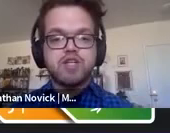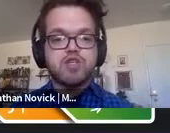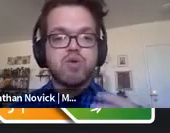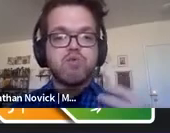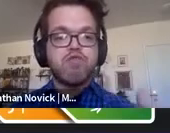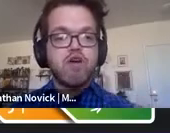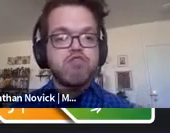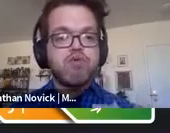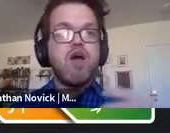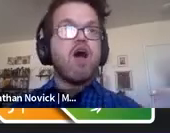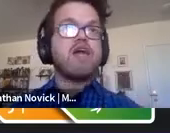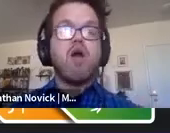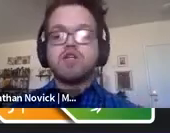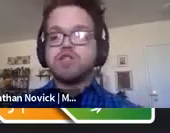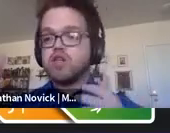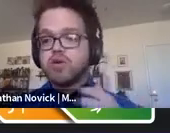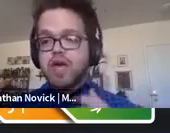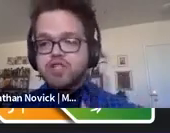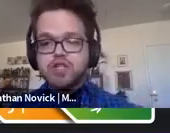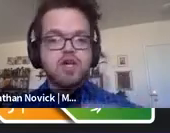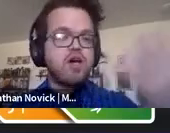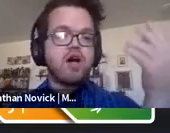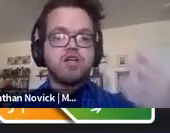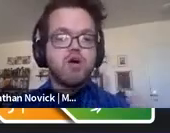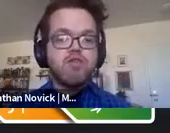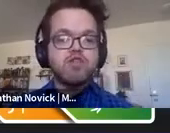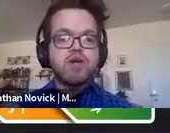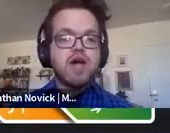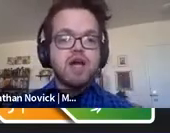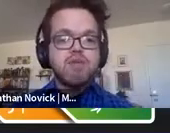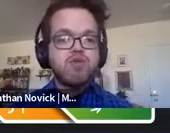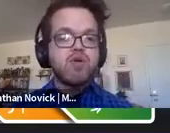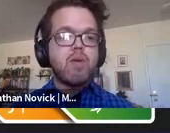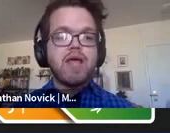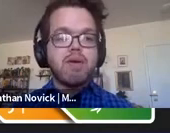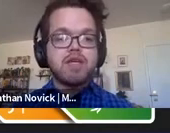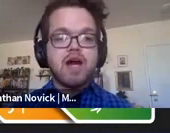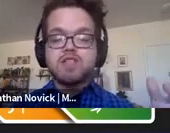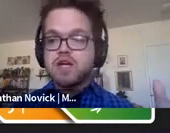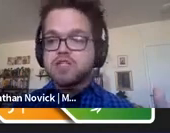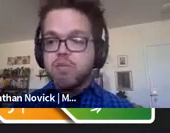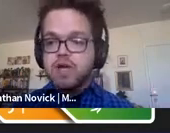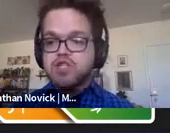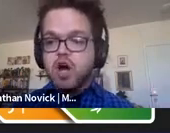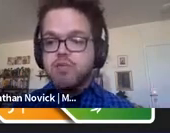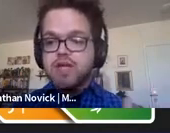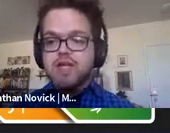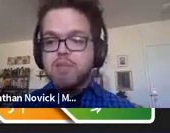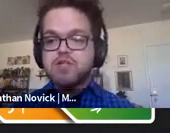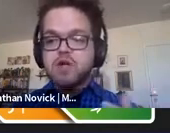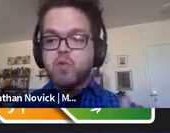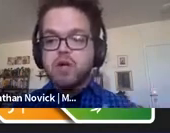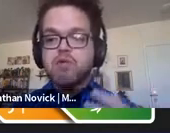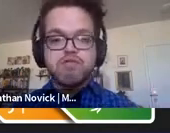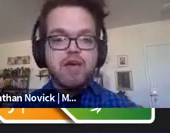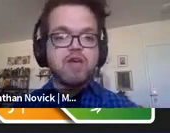captioning. So when referring to a character, a location, you know, if you're doing a documentary or a play about the Kosciuszko Bridge, automated